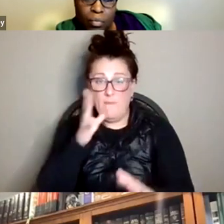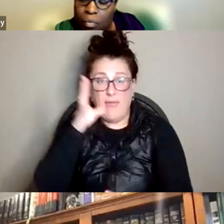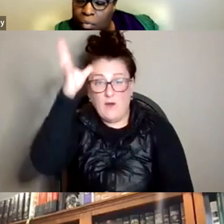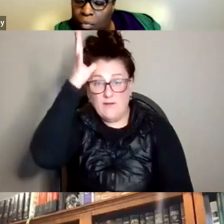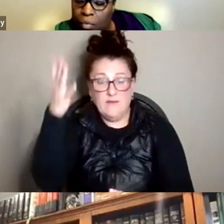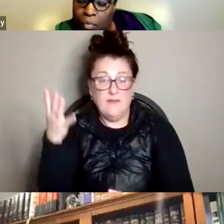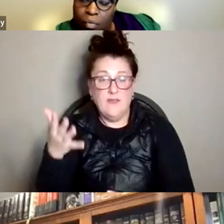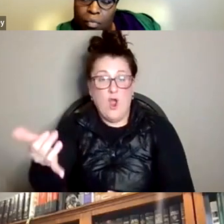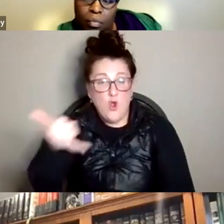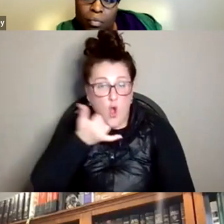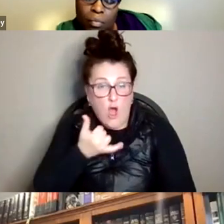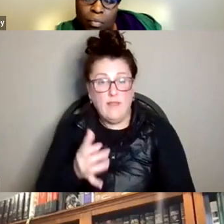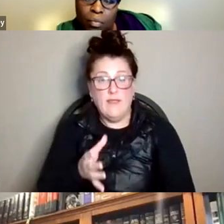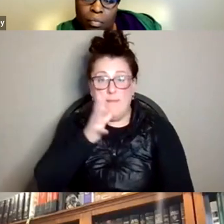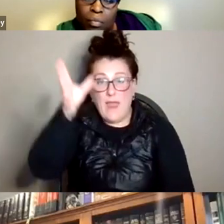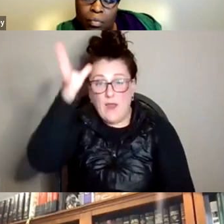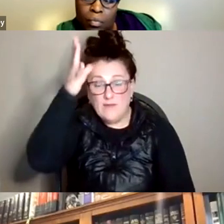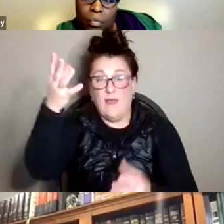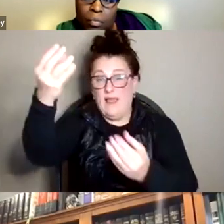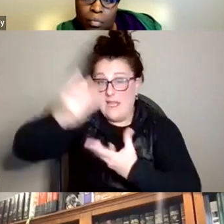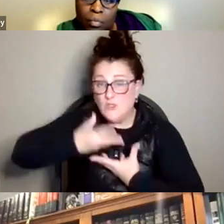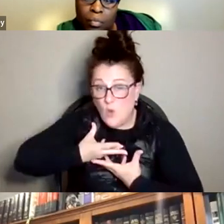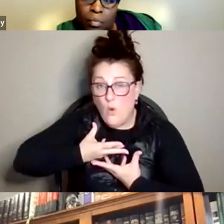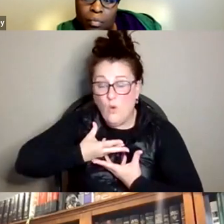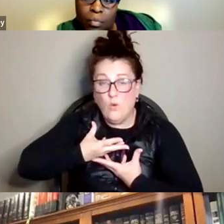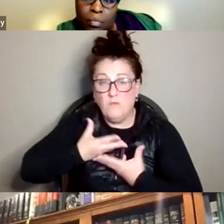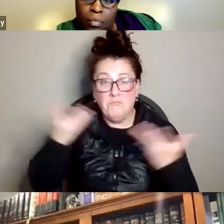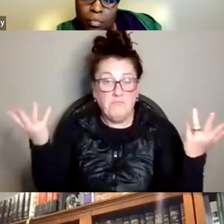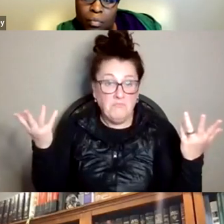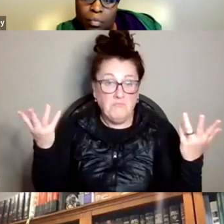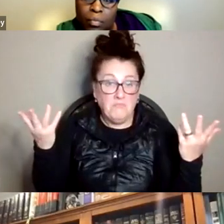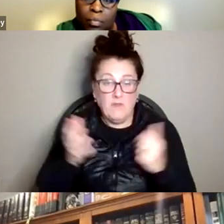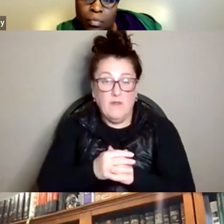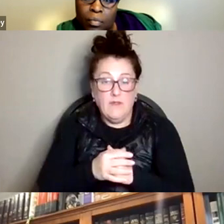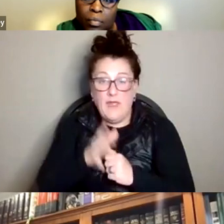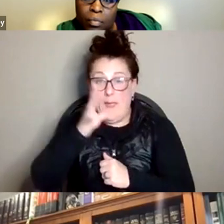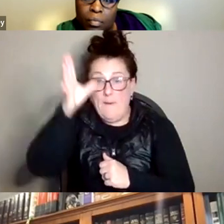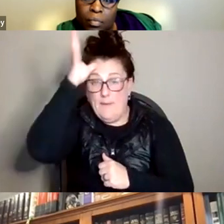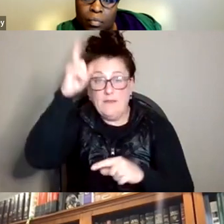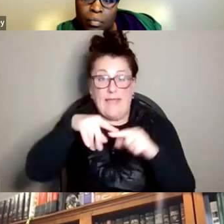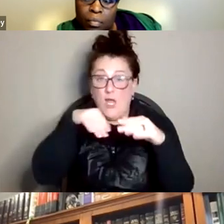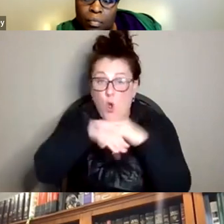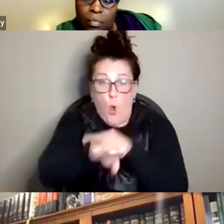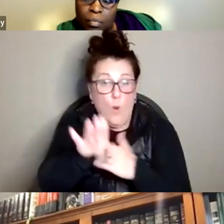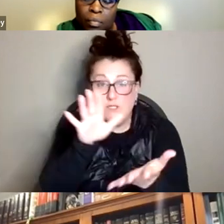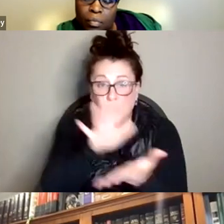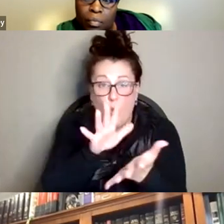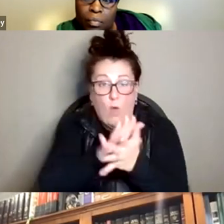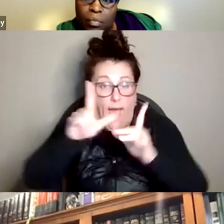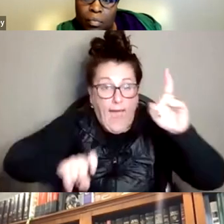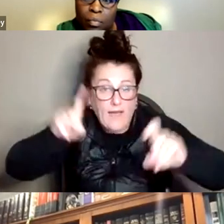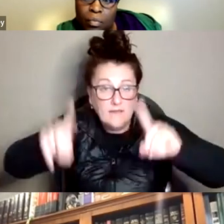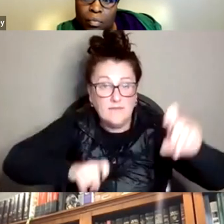but calling the parents and informing the parents as well if the parents can't go into the school.